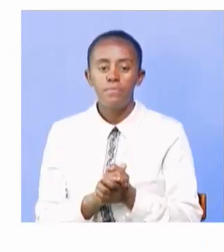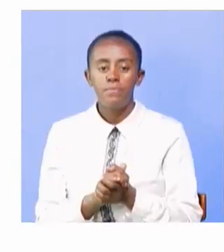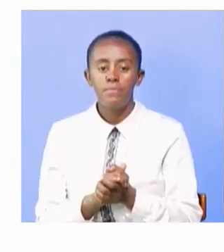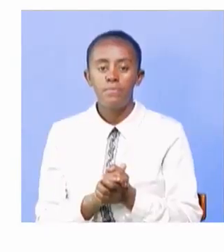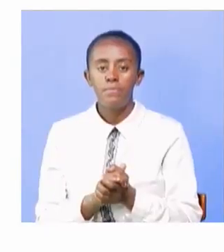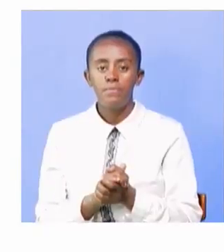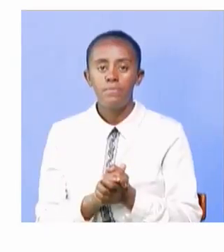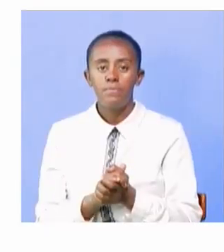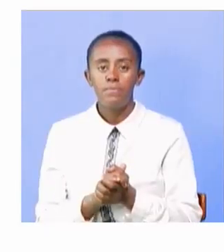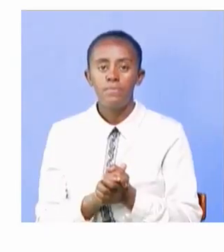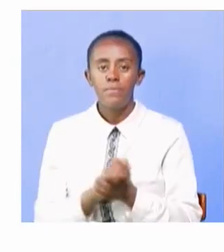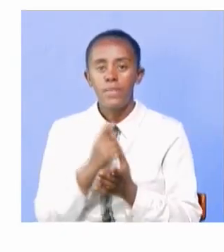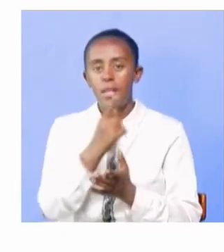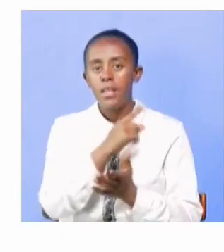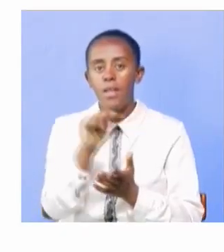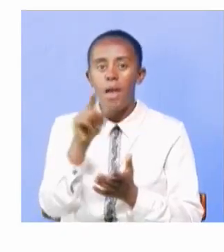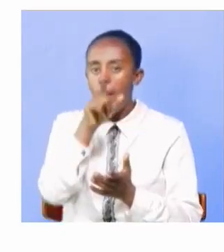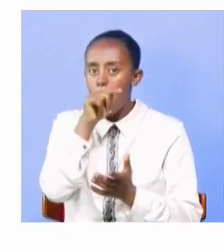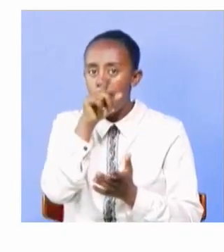The birds